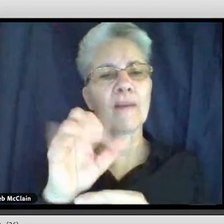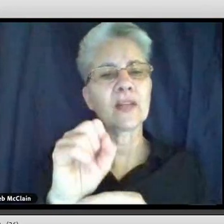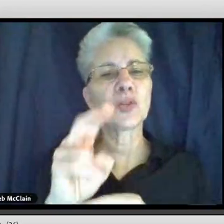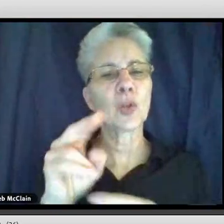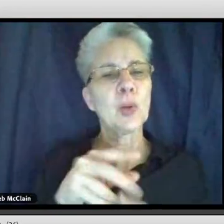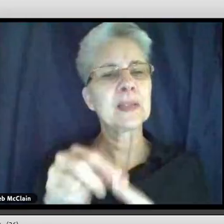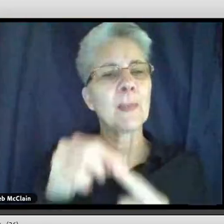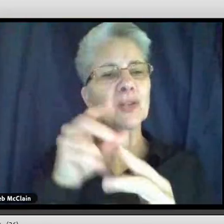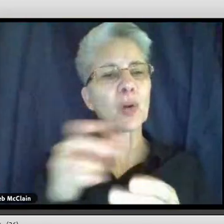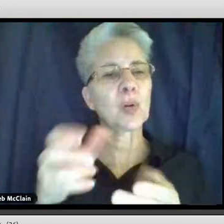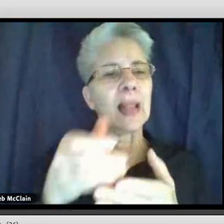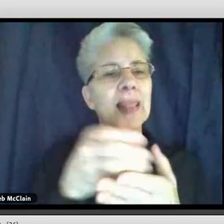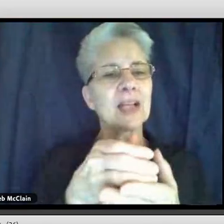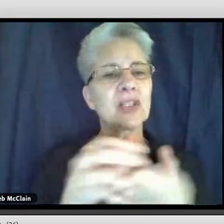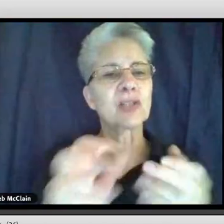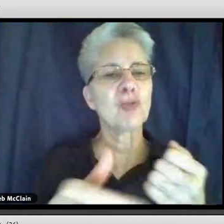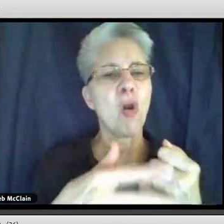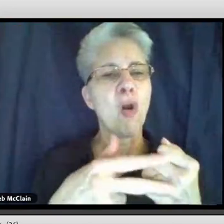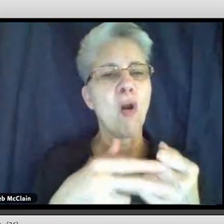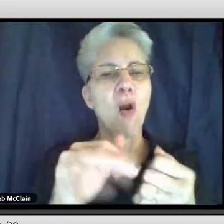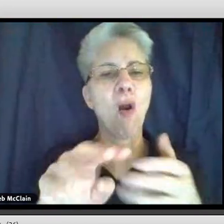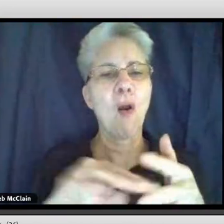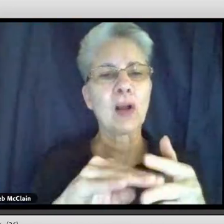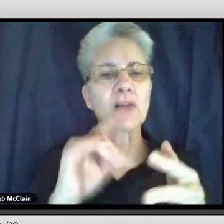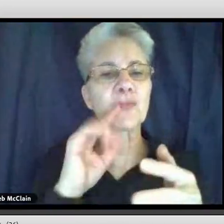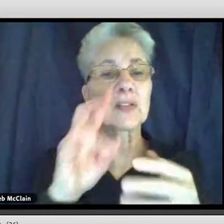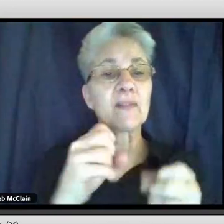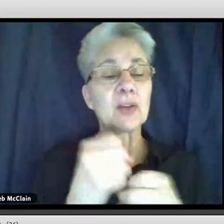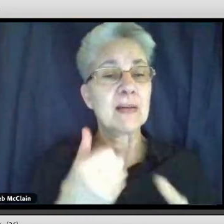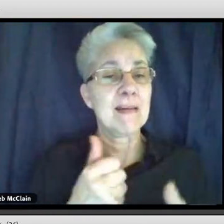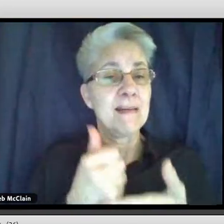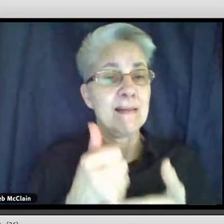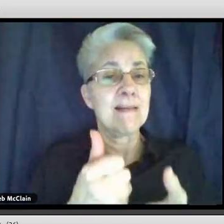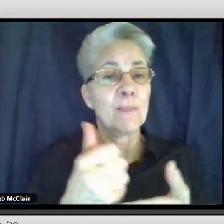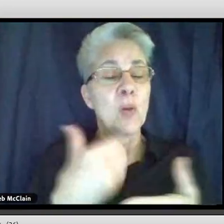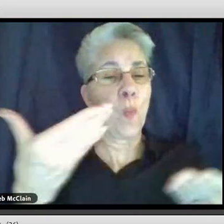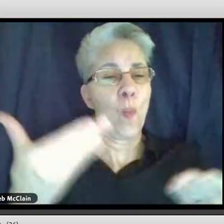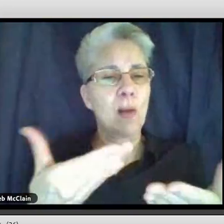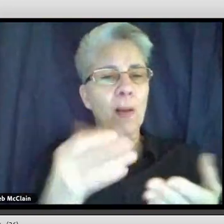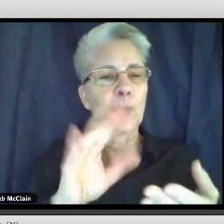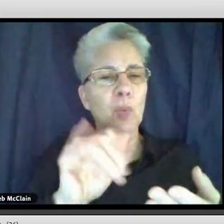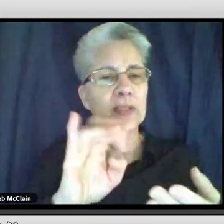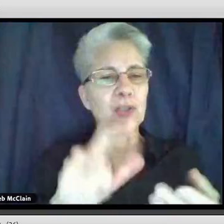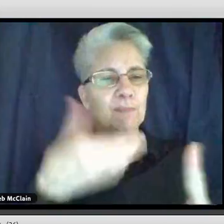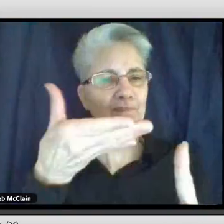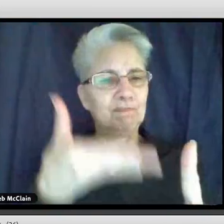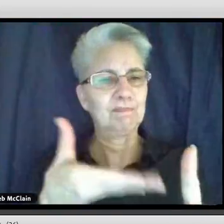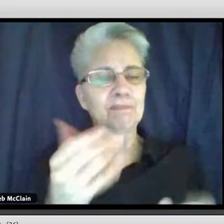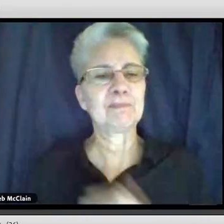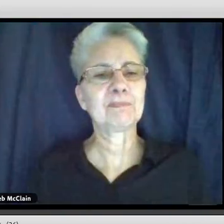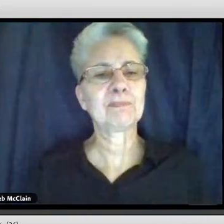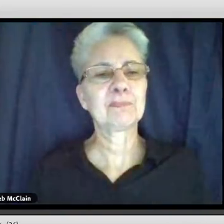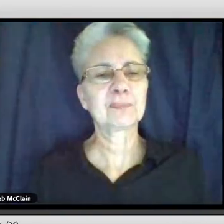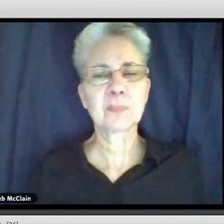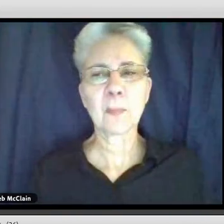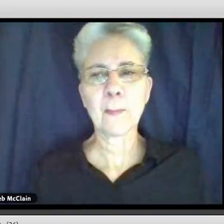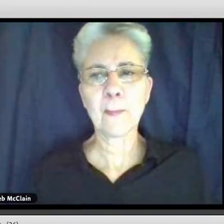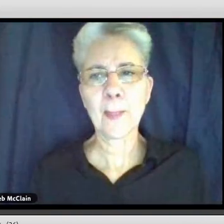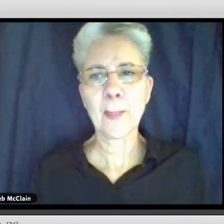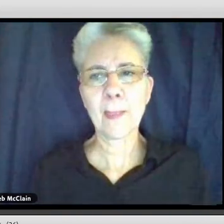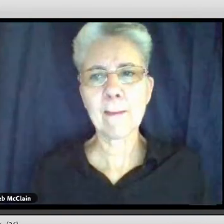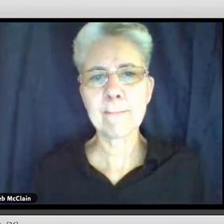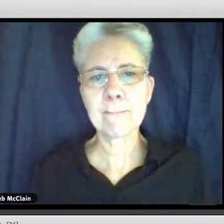Special Collections and Archives for 7 years. Please help me welcome Krystal Thomas. Krystal, over to you.